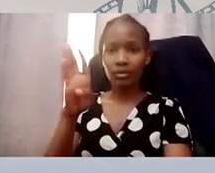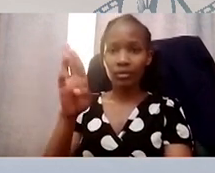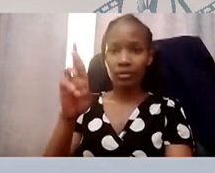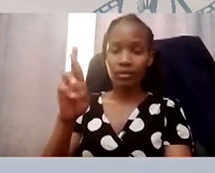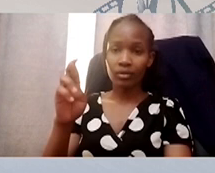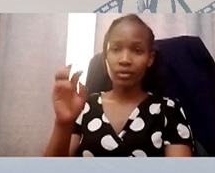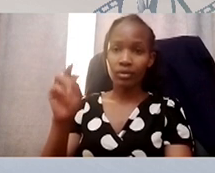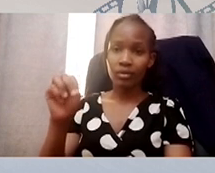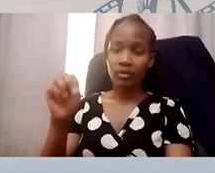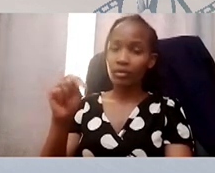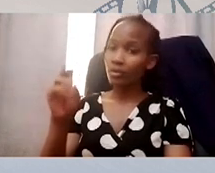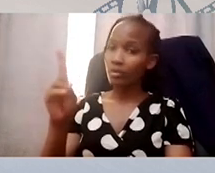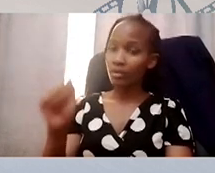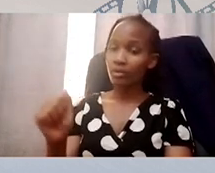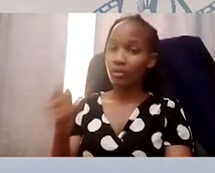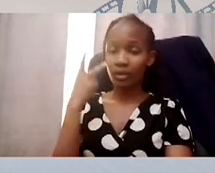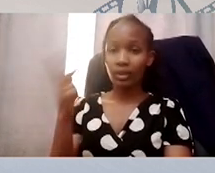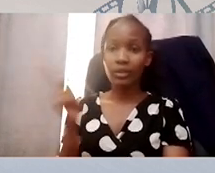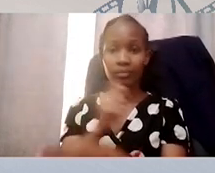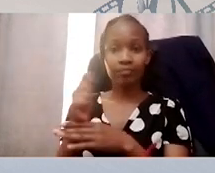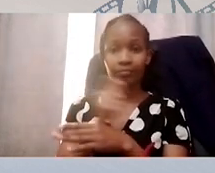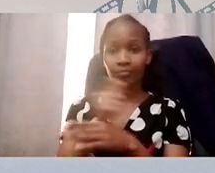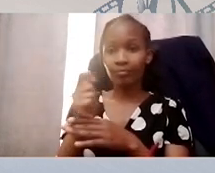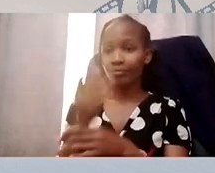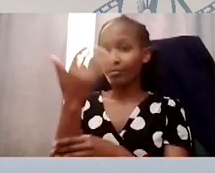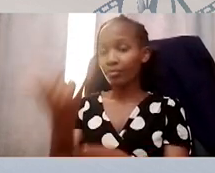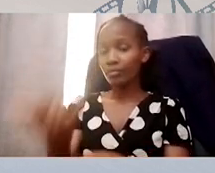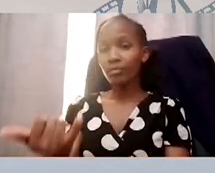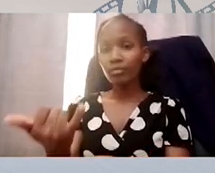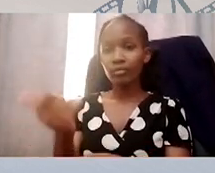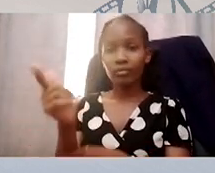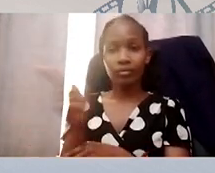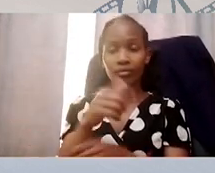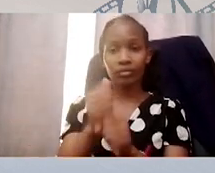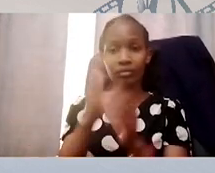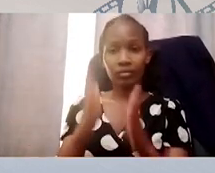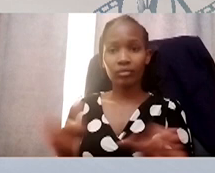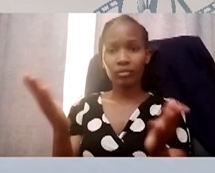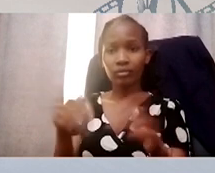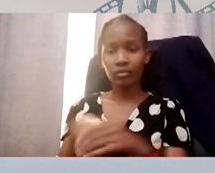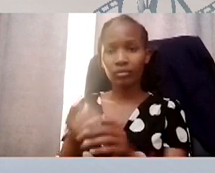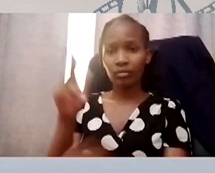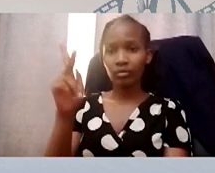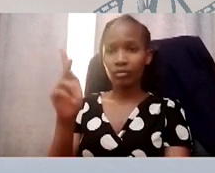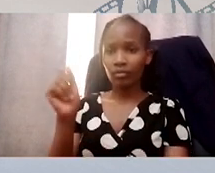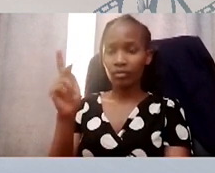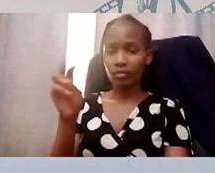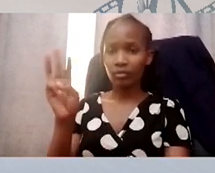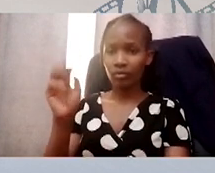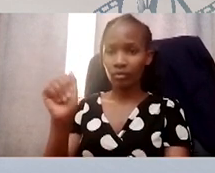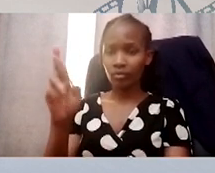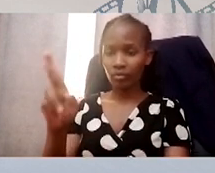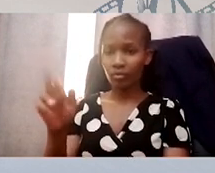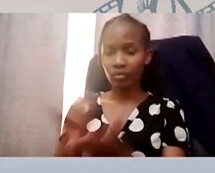on training young upcoming filmmakers in Kakuma. So this is a sports and a